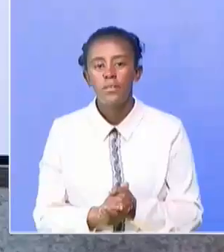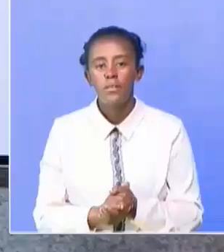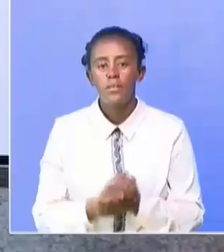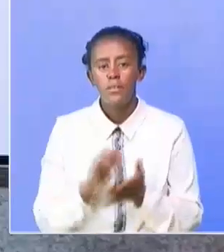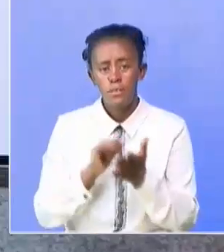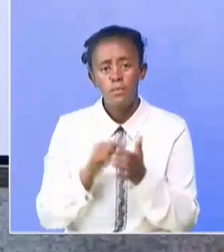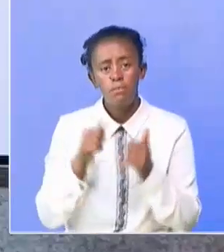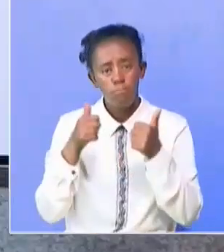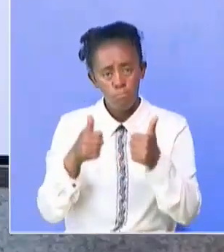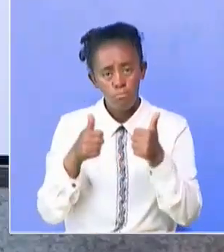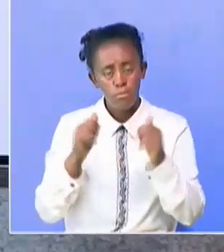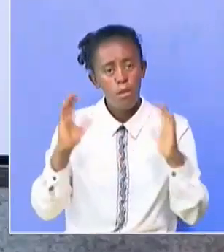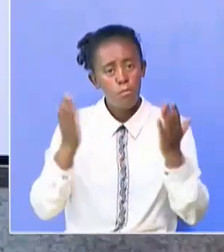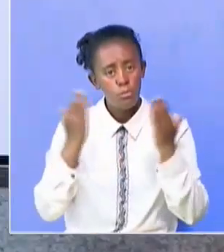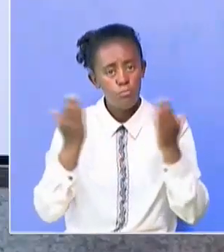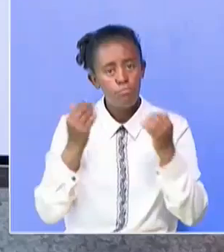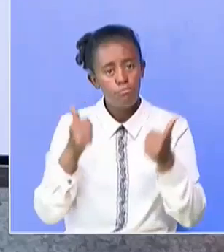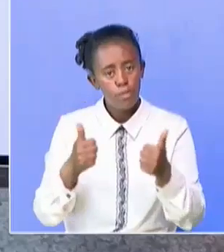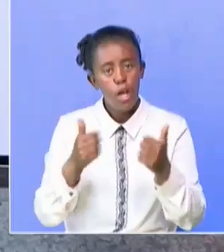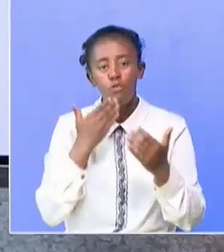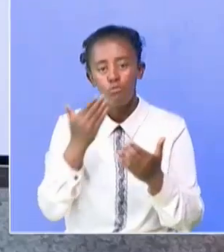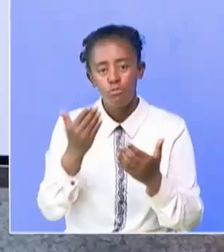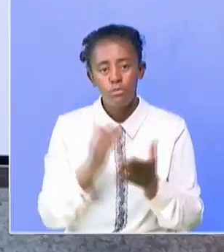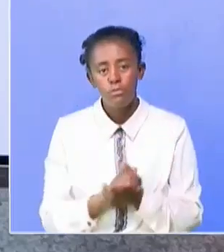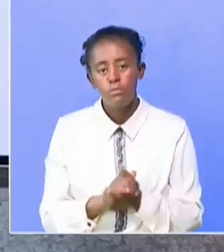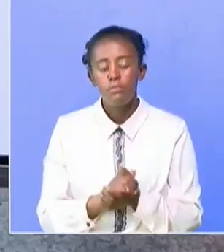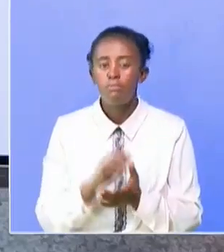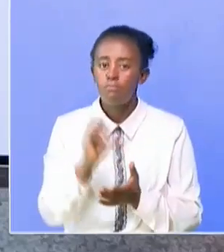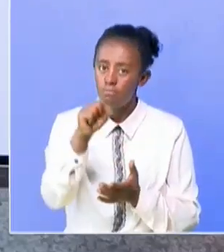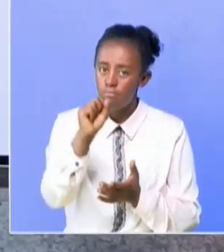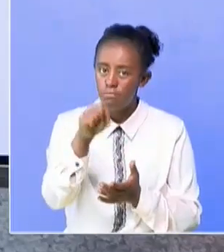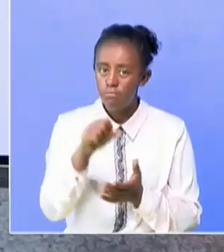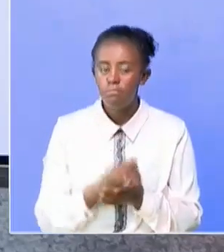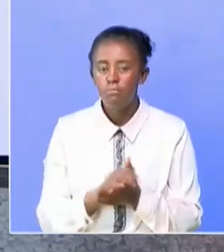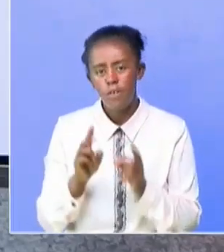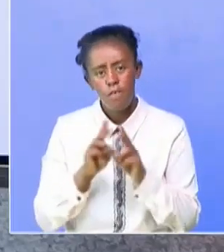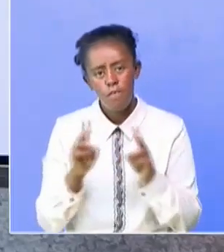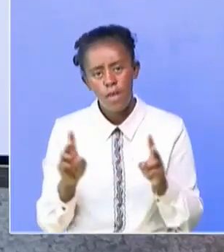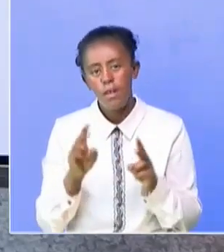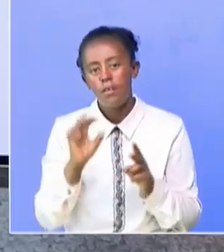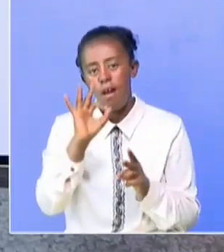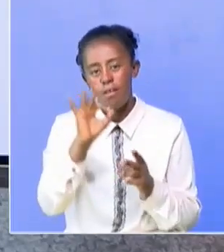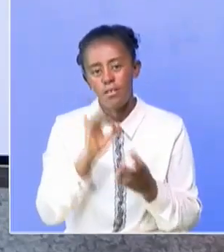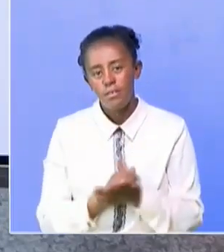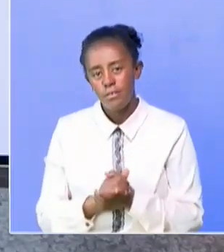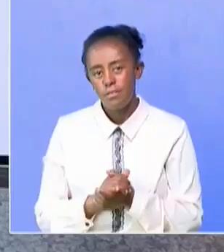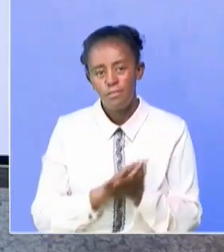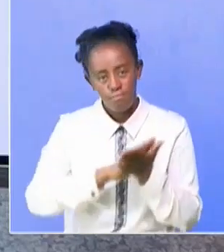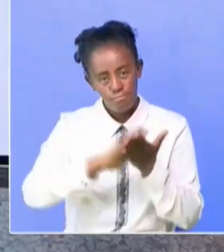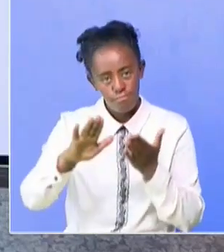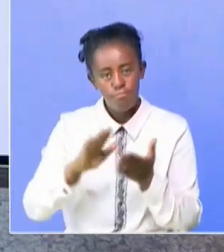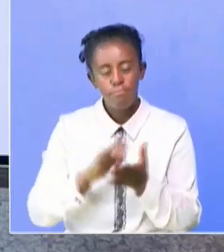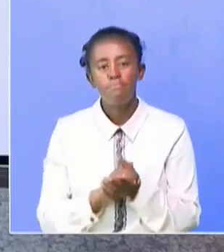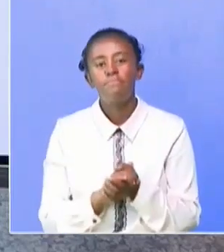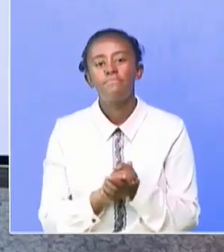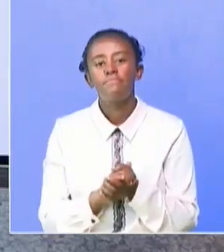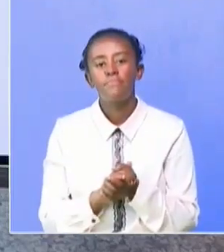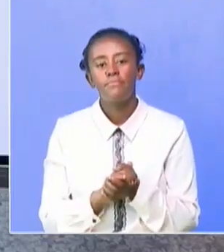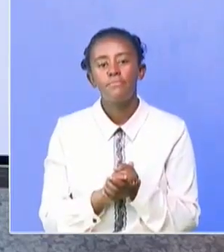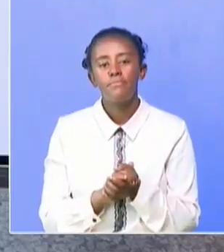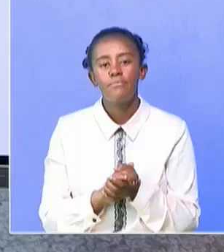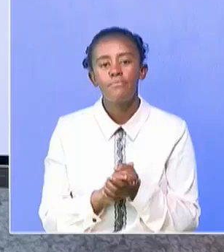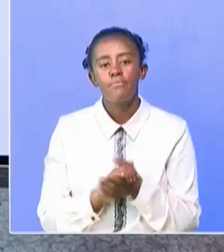That's interesting. Really, I appreciate you. That's good. Yeah, very nice. While you are